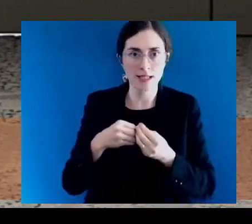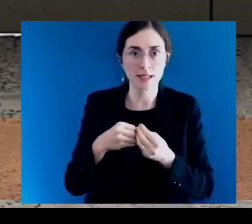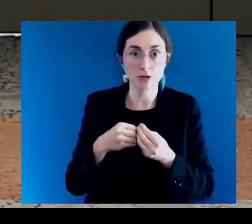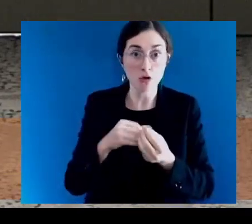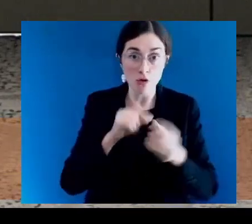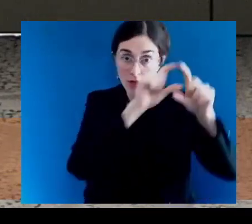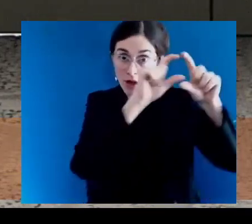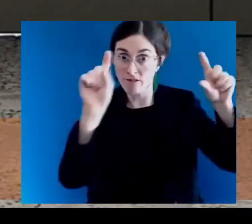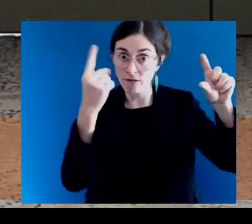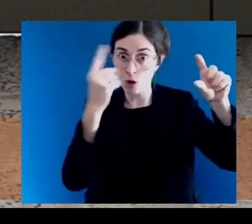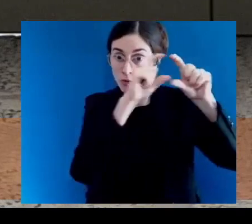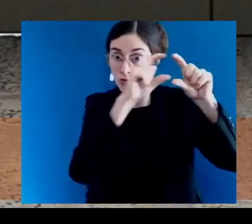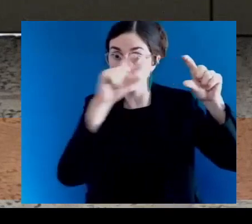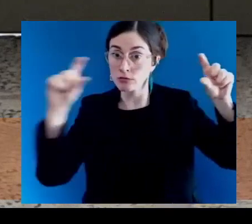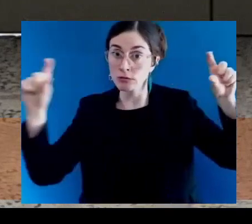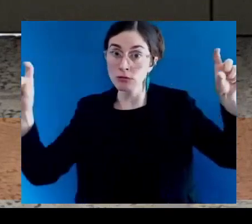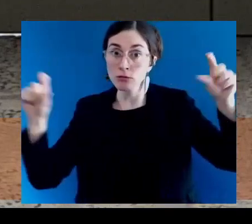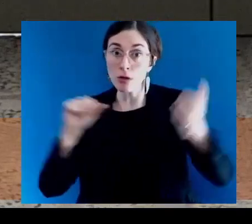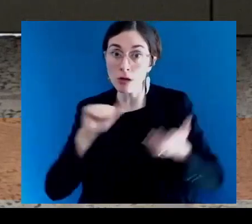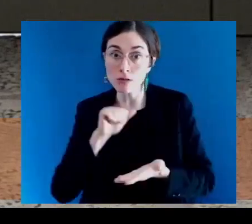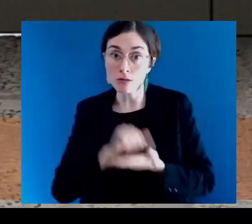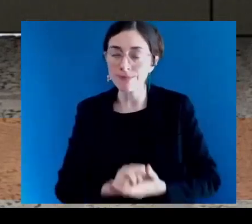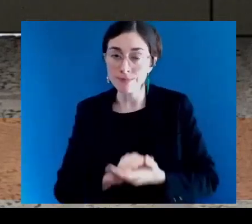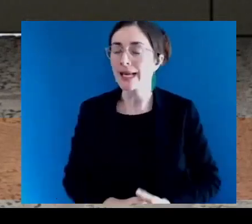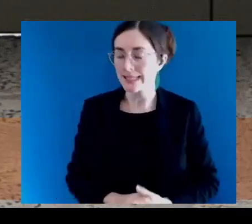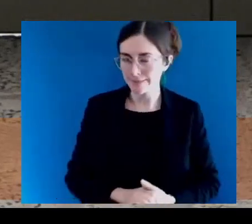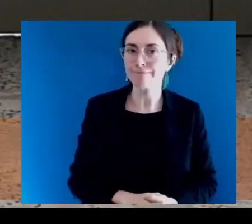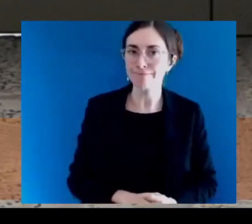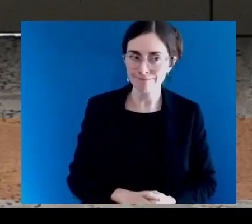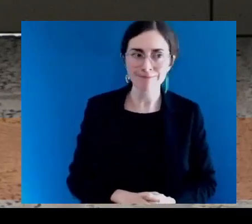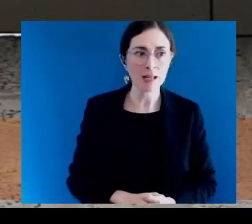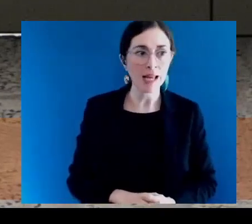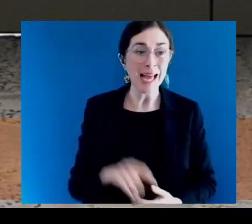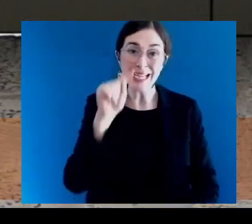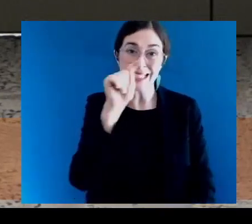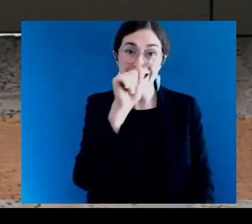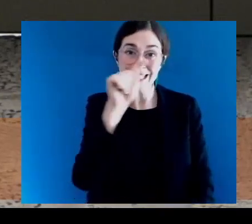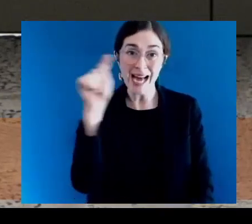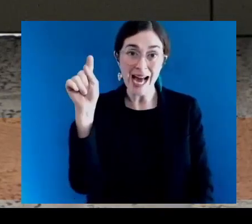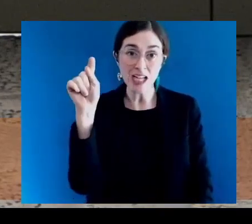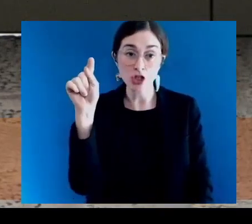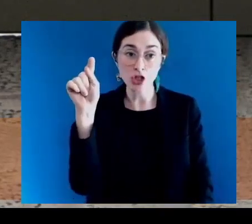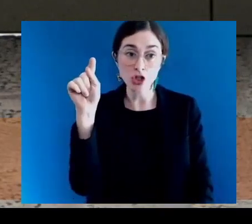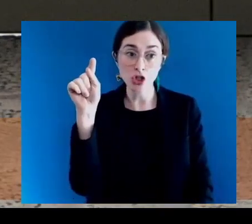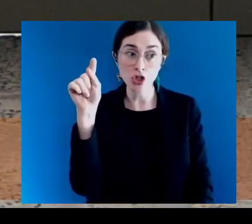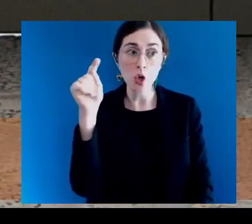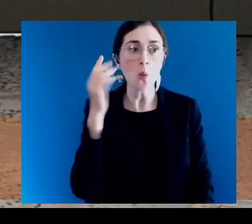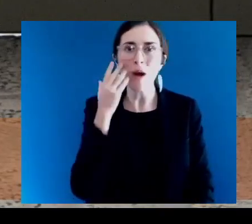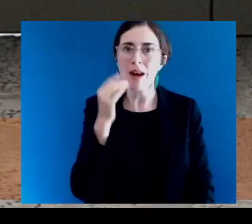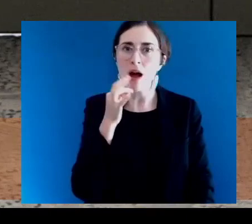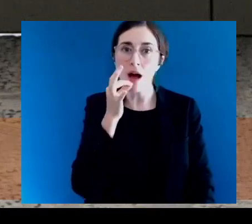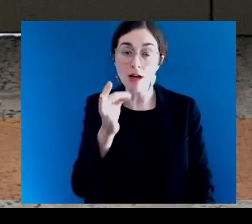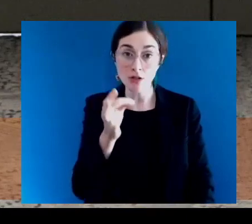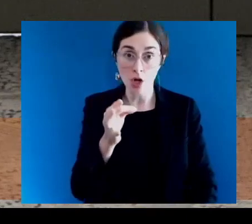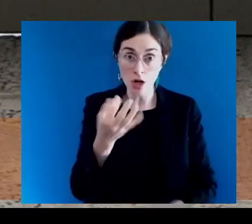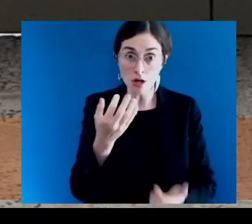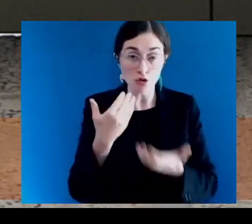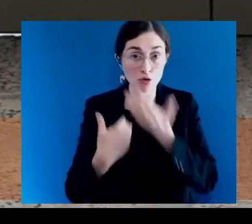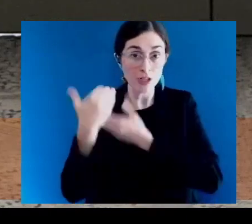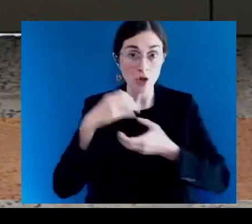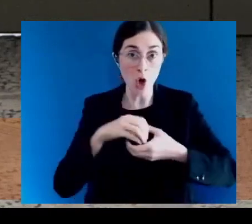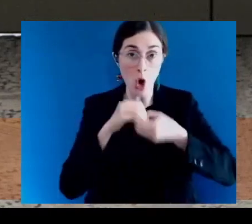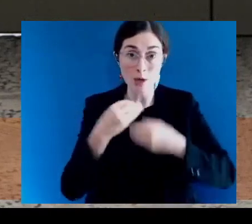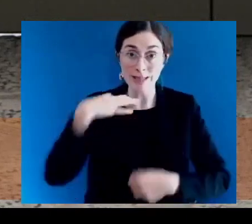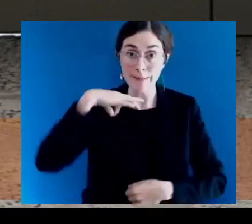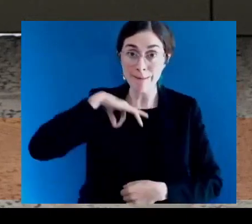Correct. And just so I understand it, the dash, do traditional owners primarily benefit from revenue,